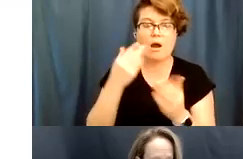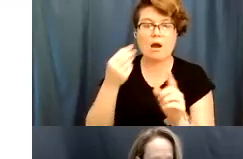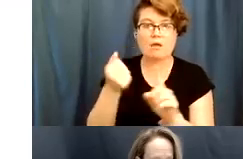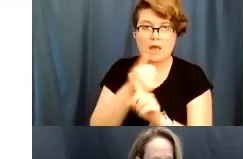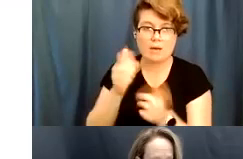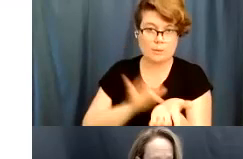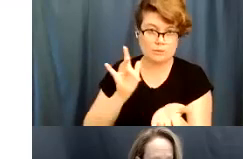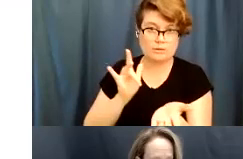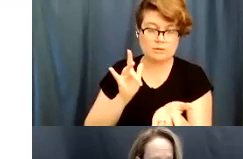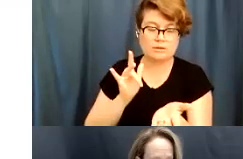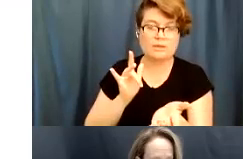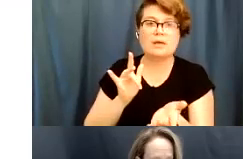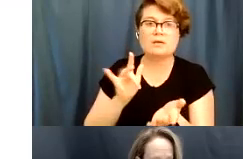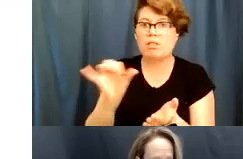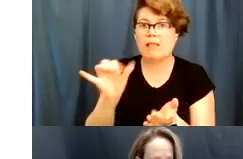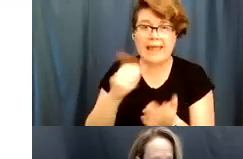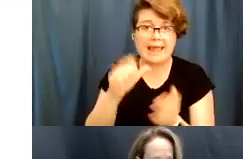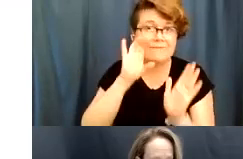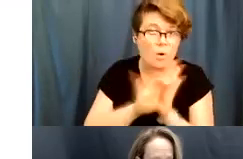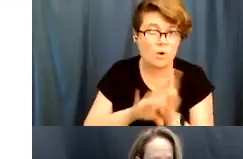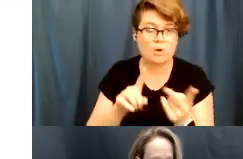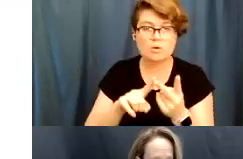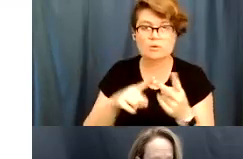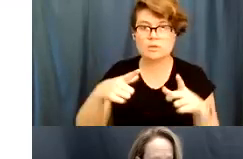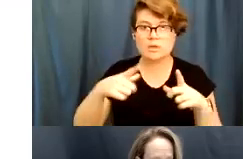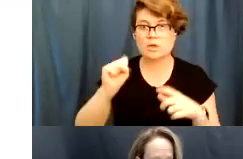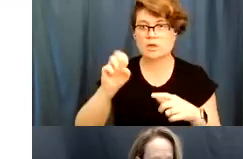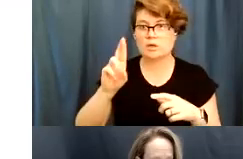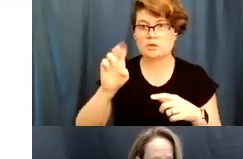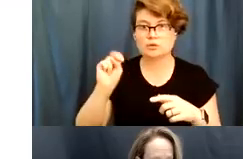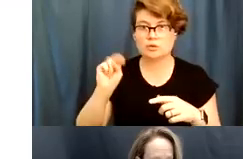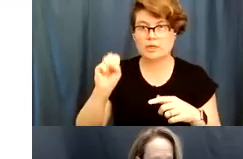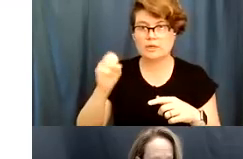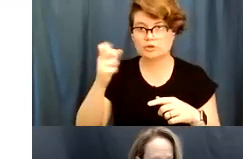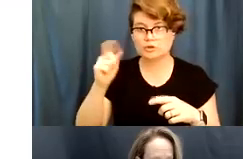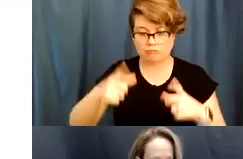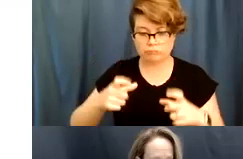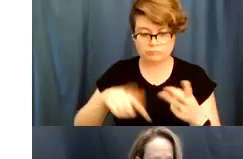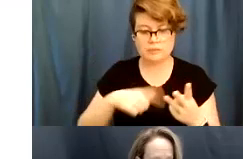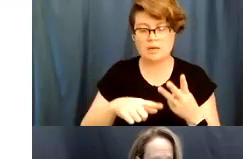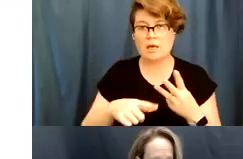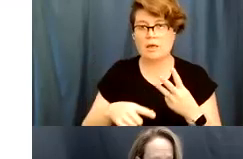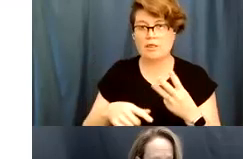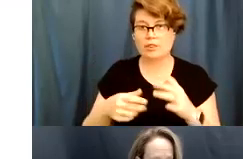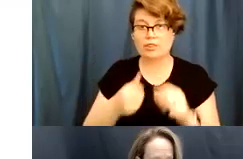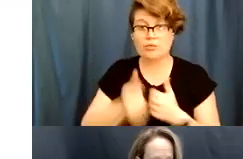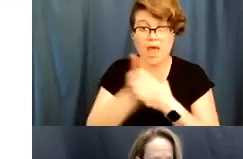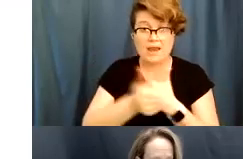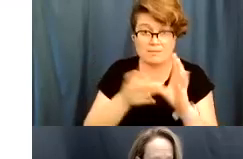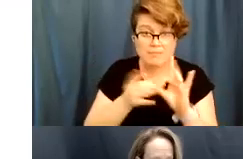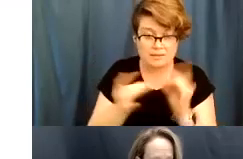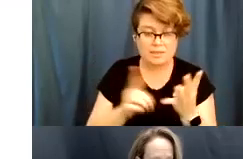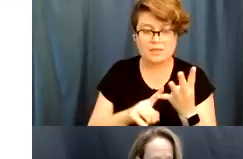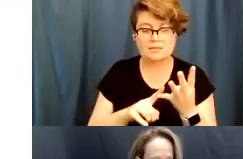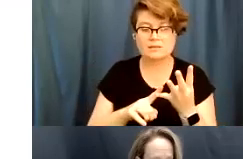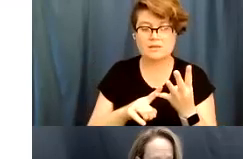any photos, screenshots, documentation of threatening messages, harassing social media posts,